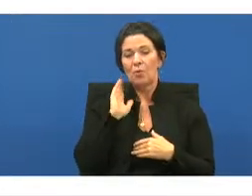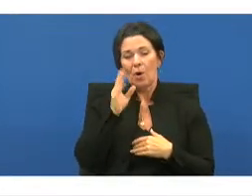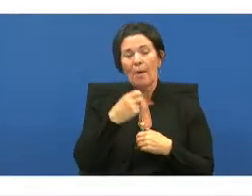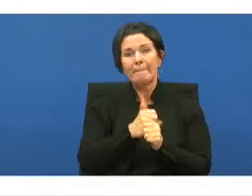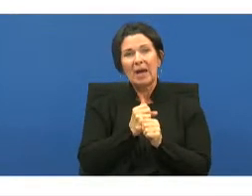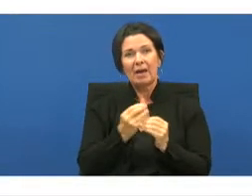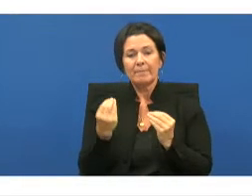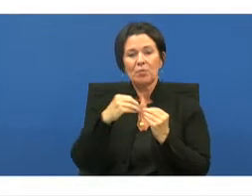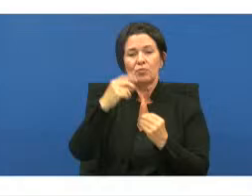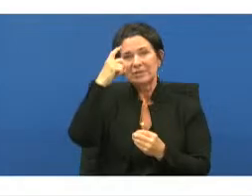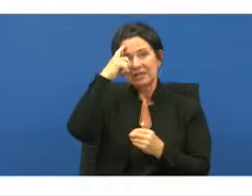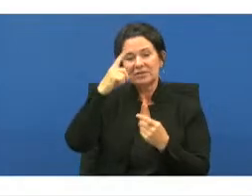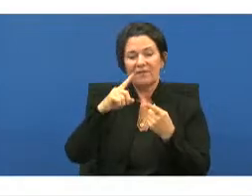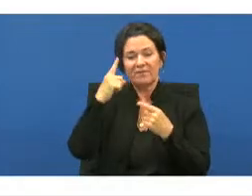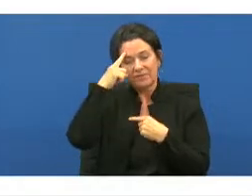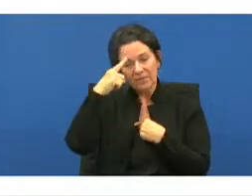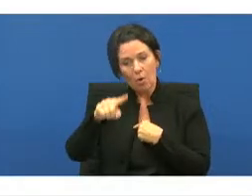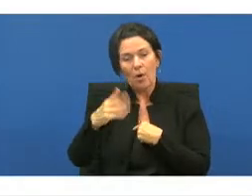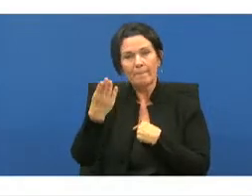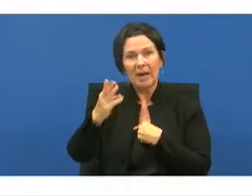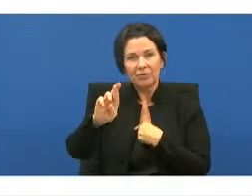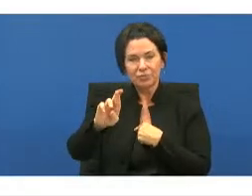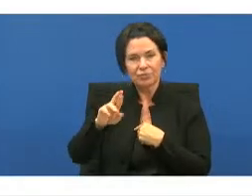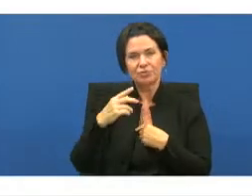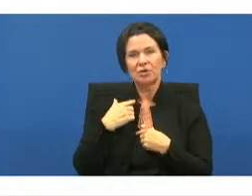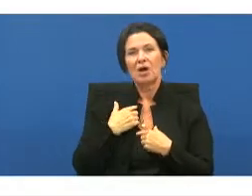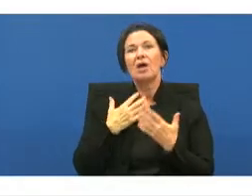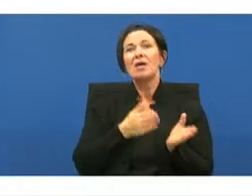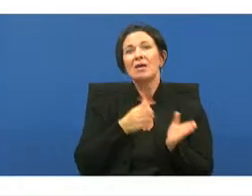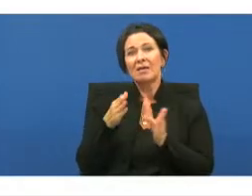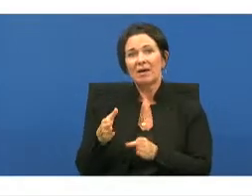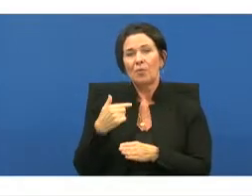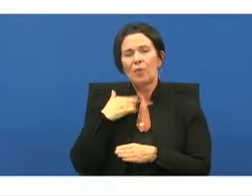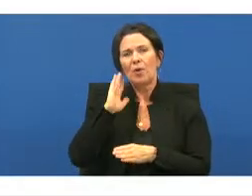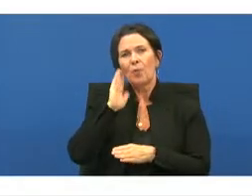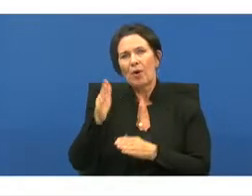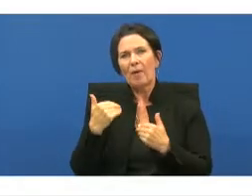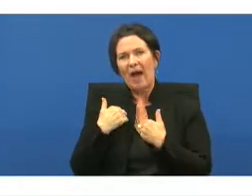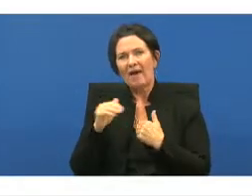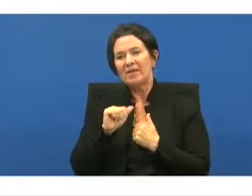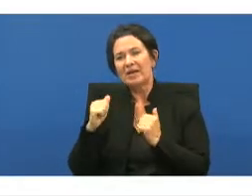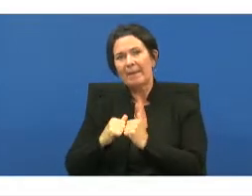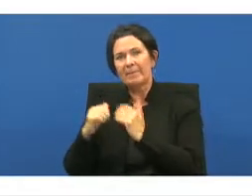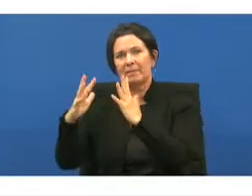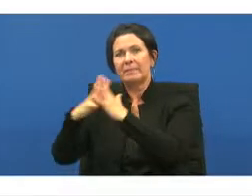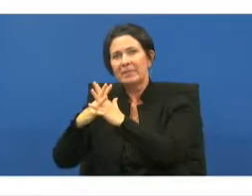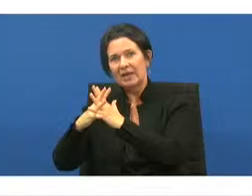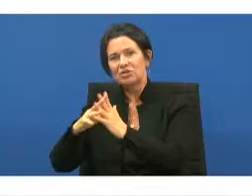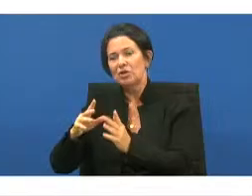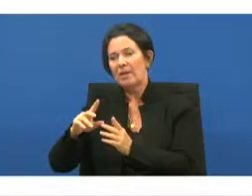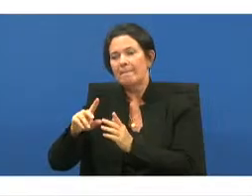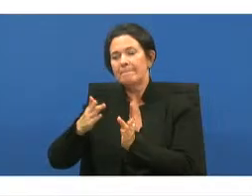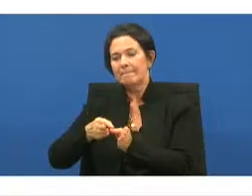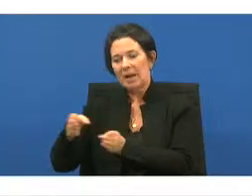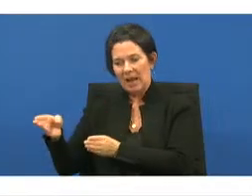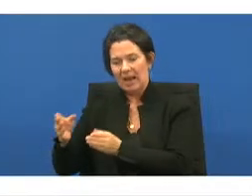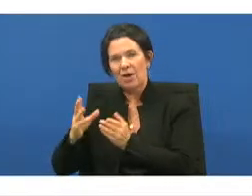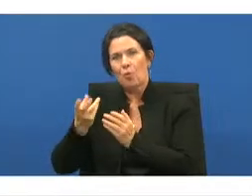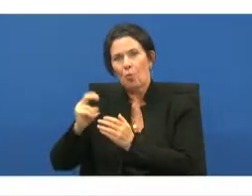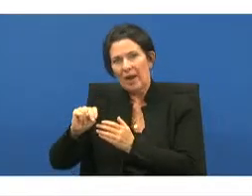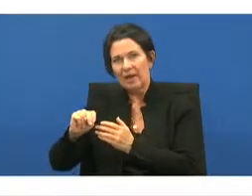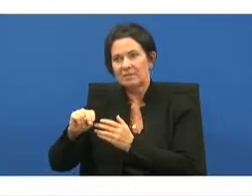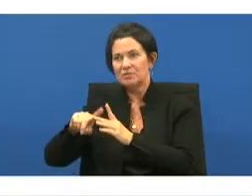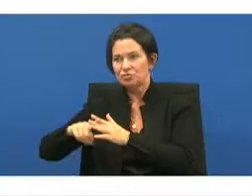Baton Rouge. We'll put together an implementation strategy, so we really end this phase with two things, a